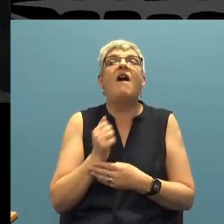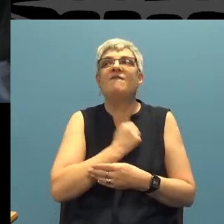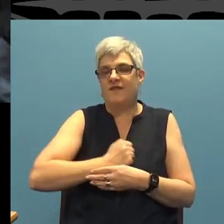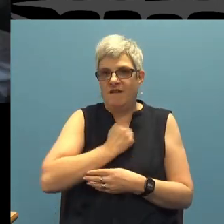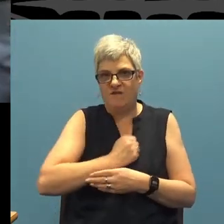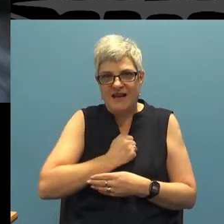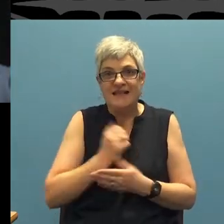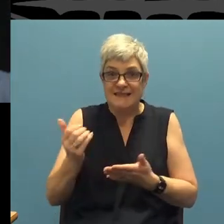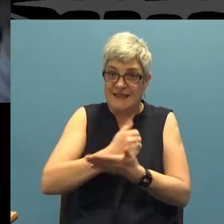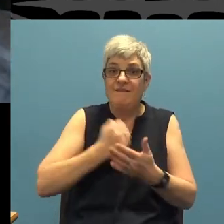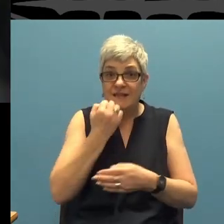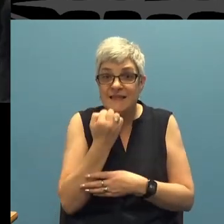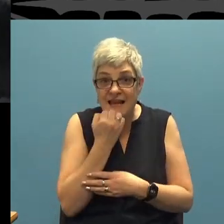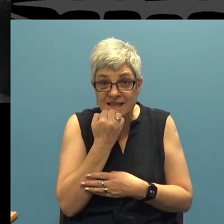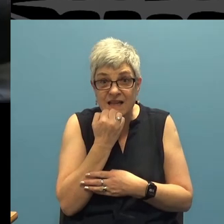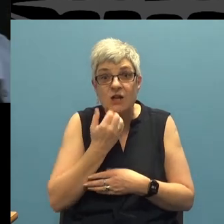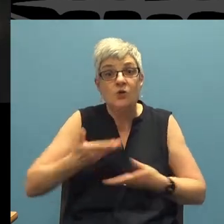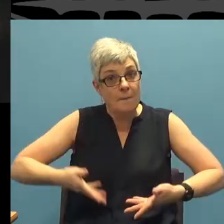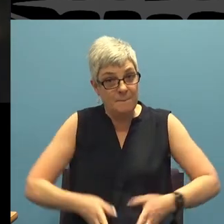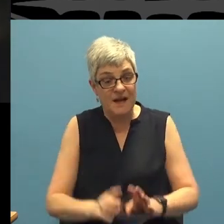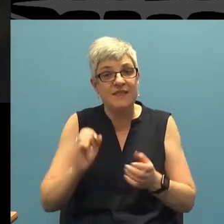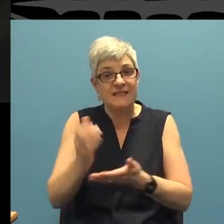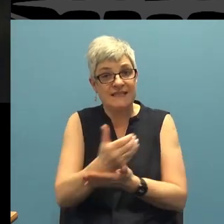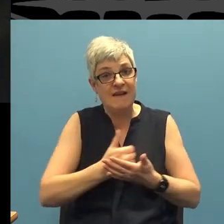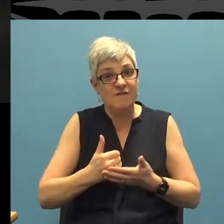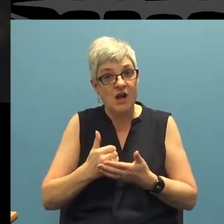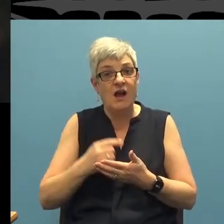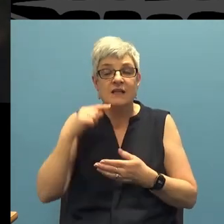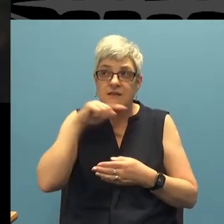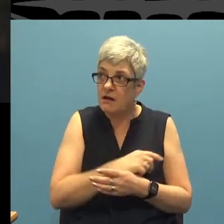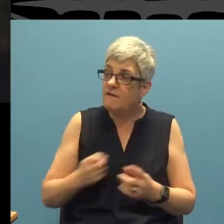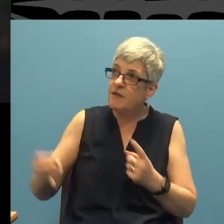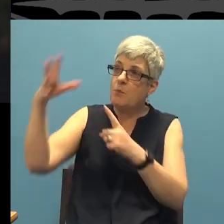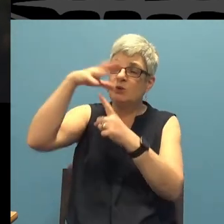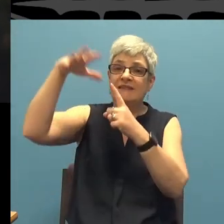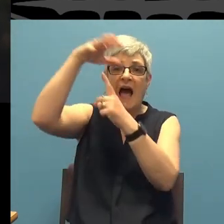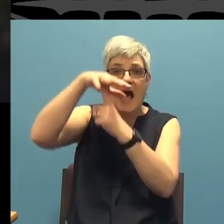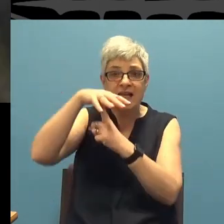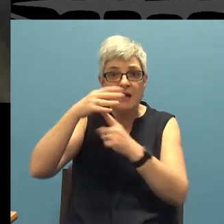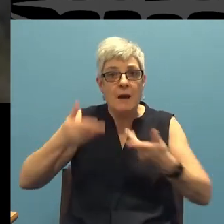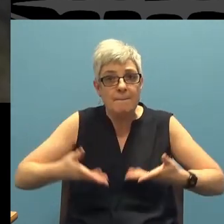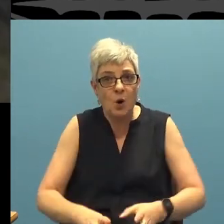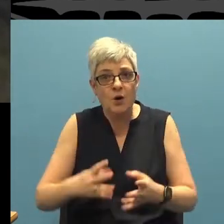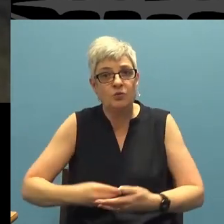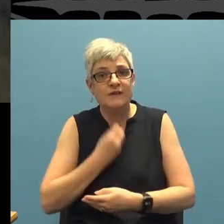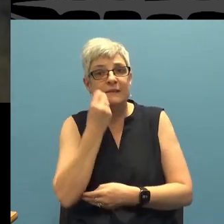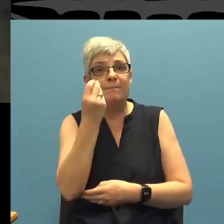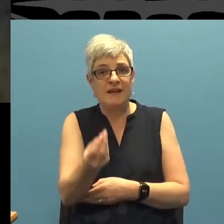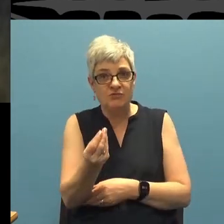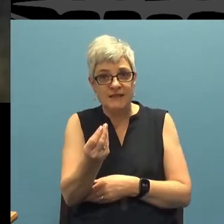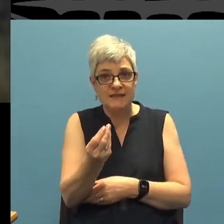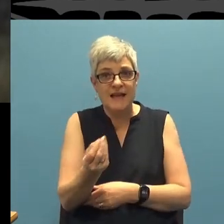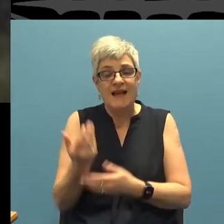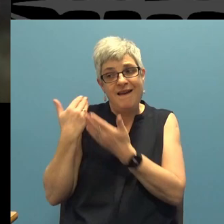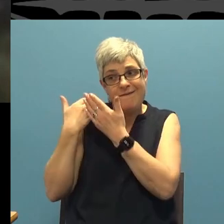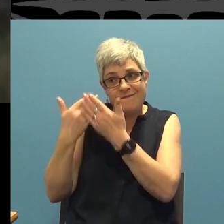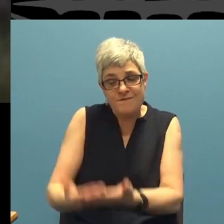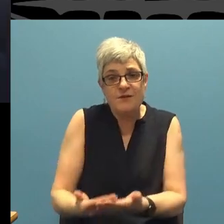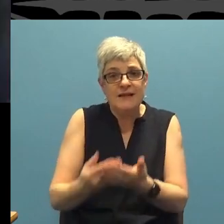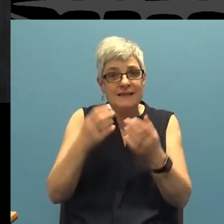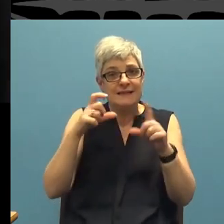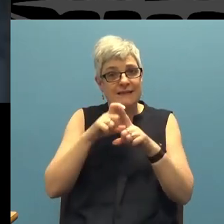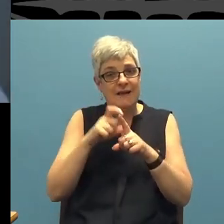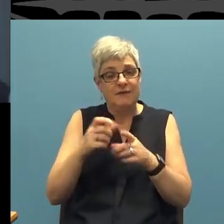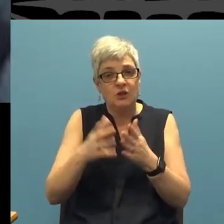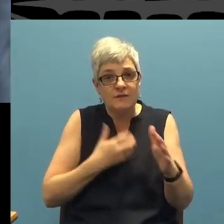date declaration, you'll give birth to the saviour. He'd be son of the Most High, born through the Spirit, heir to David's throne, his reign